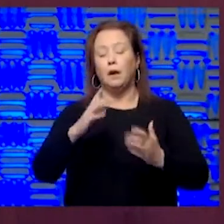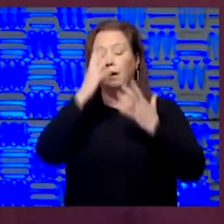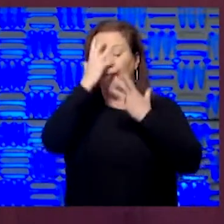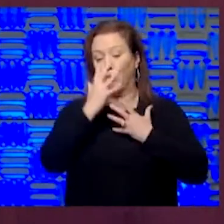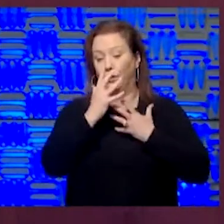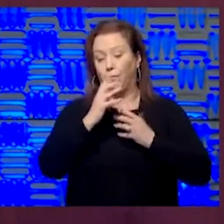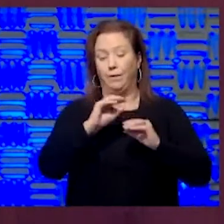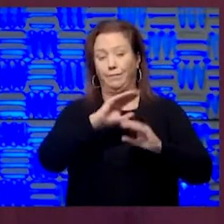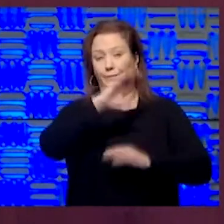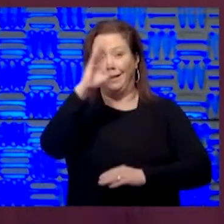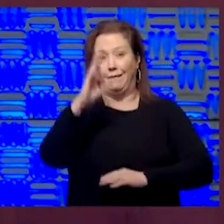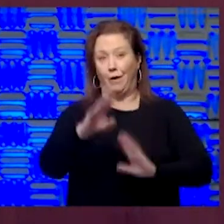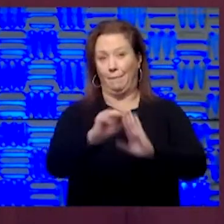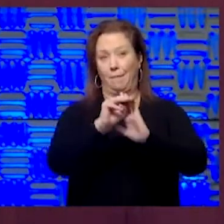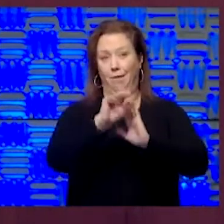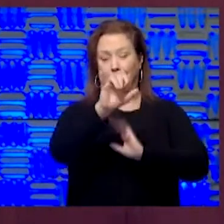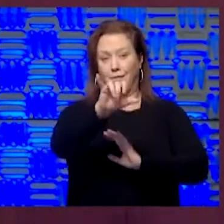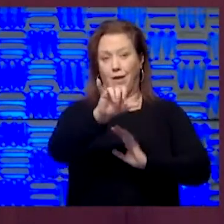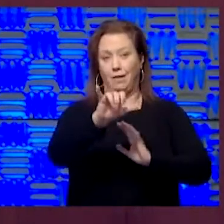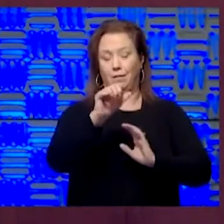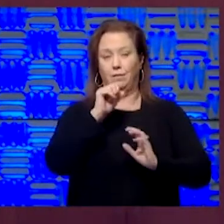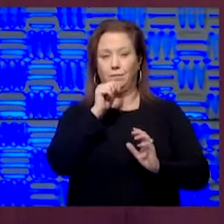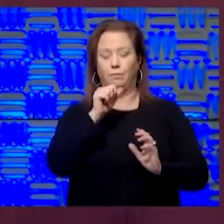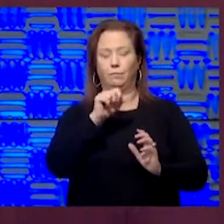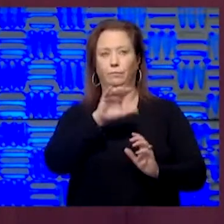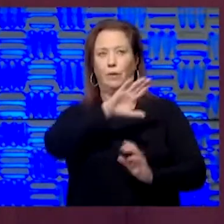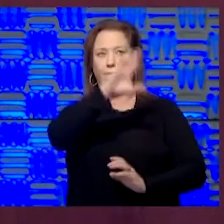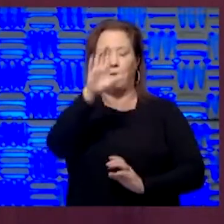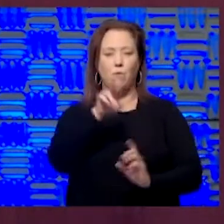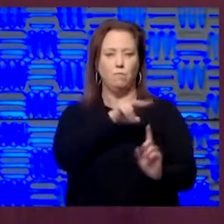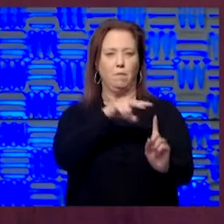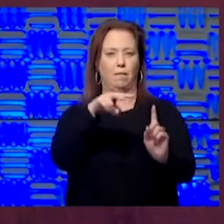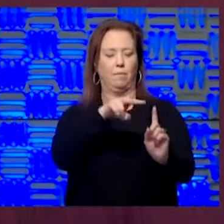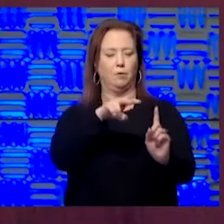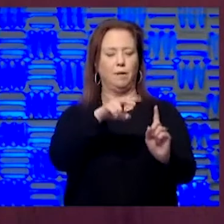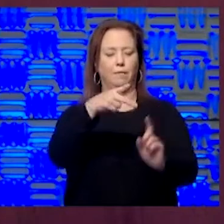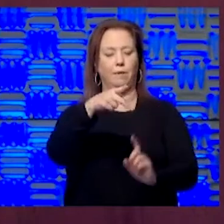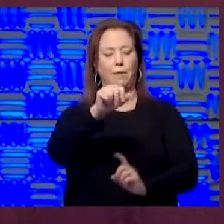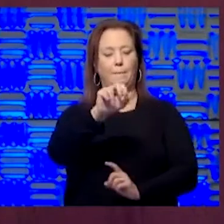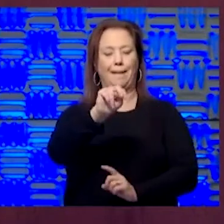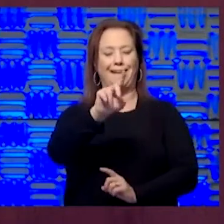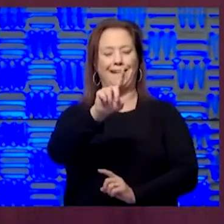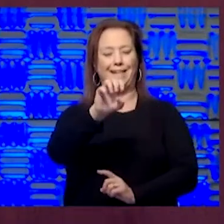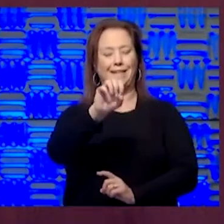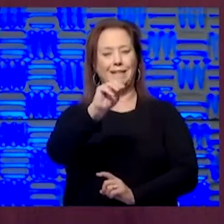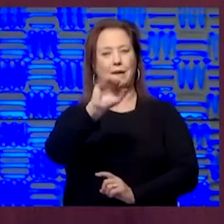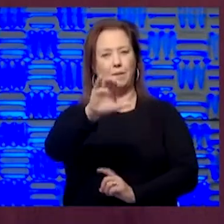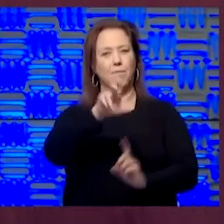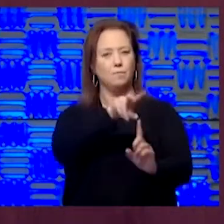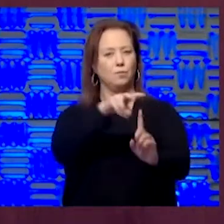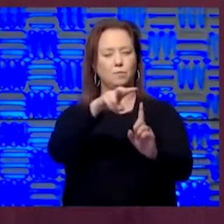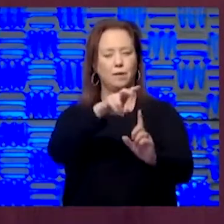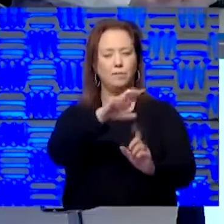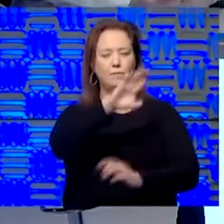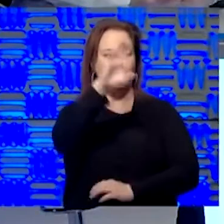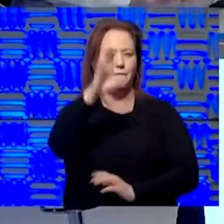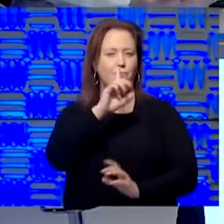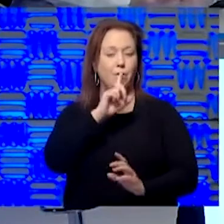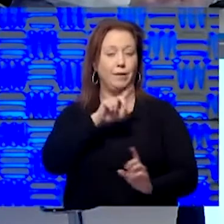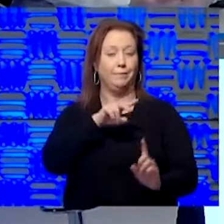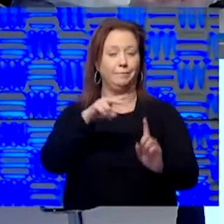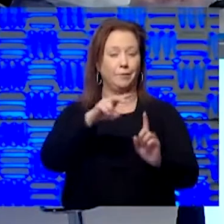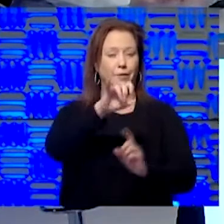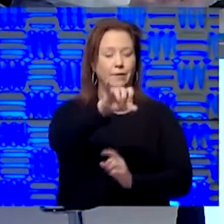because we've never really looked at this question like this from a pandemic perspective. So, all right, other questions from